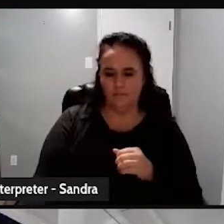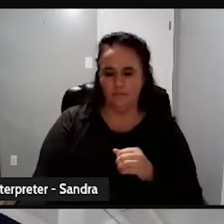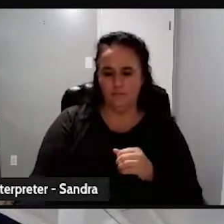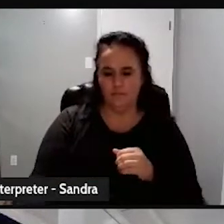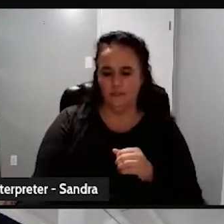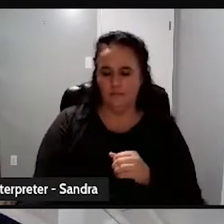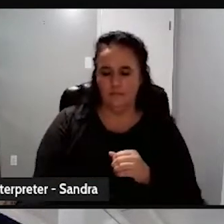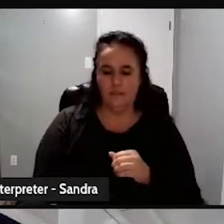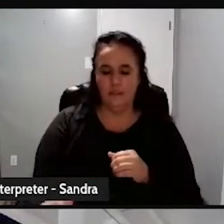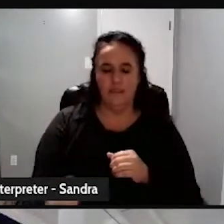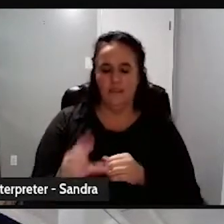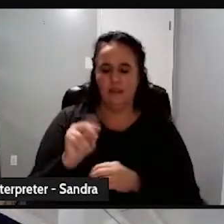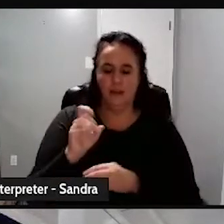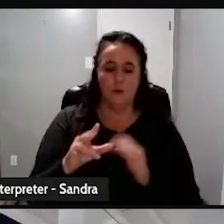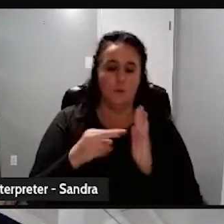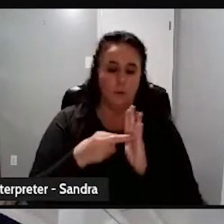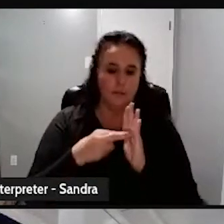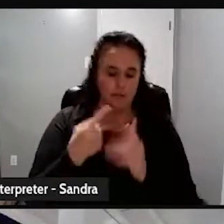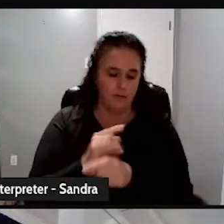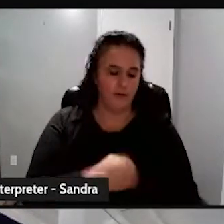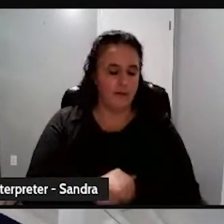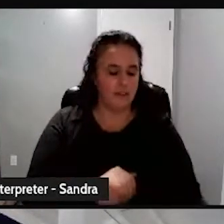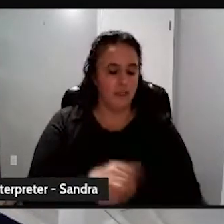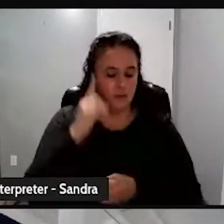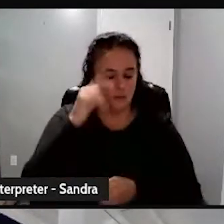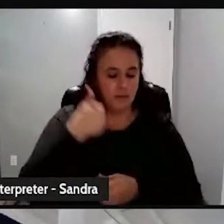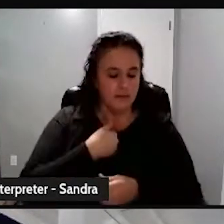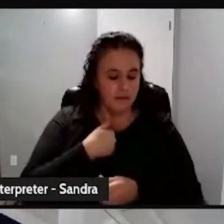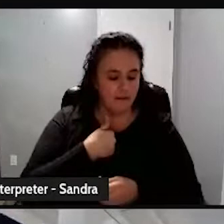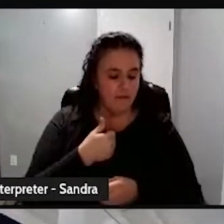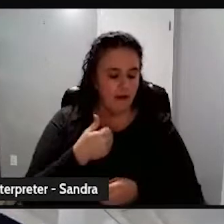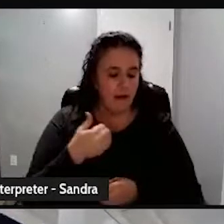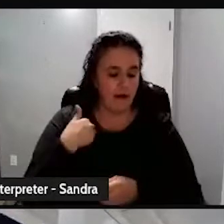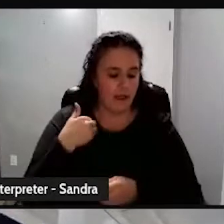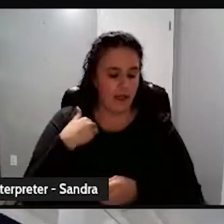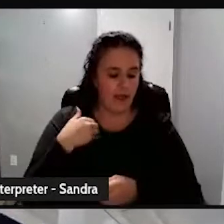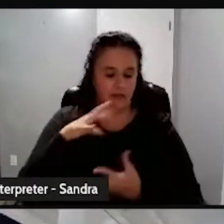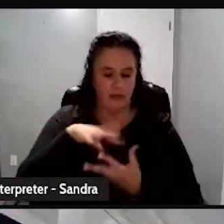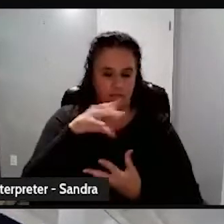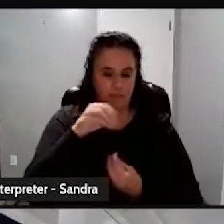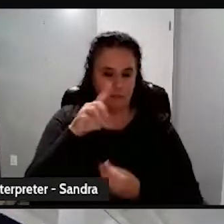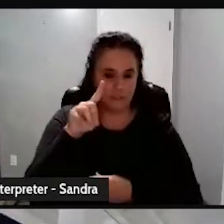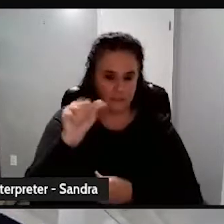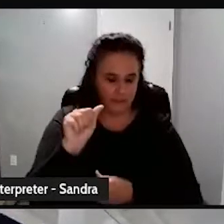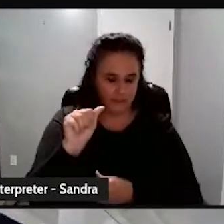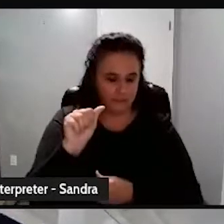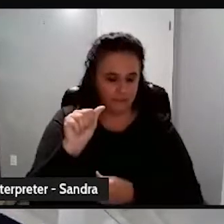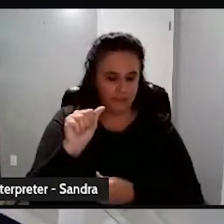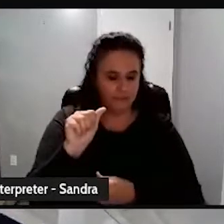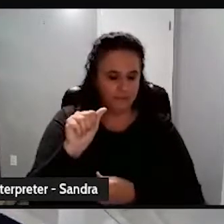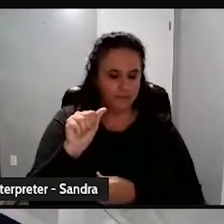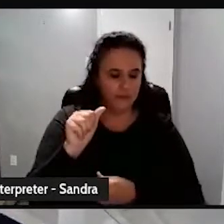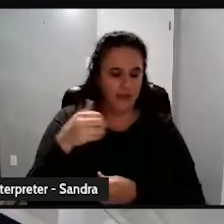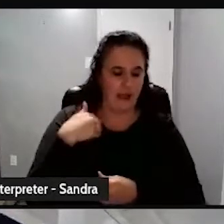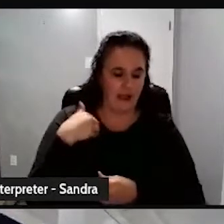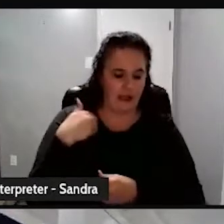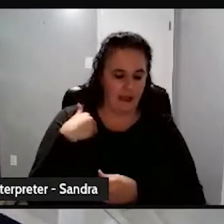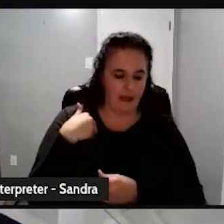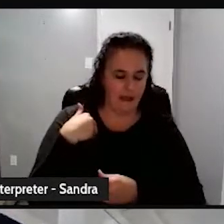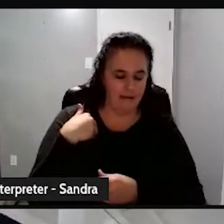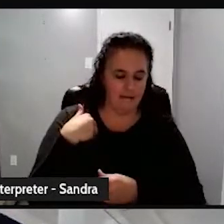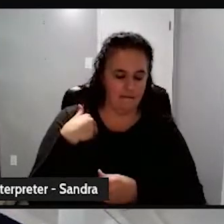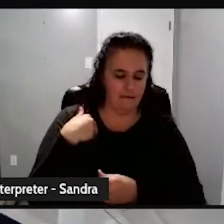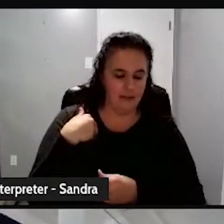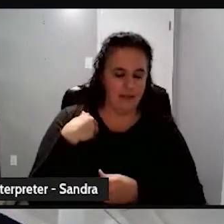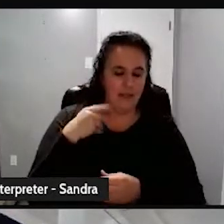and to position myself is I have an invisible disability. I have a